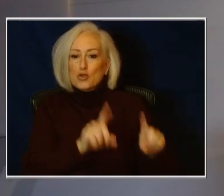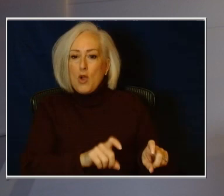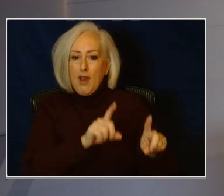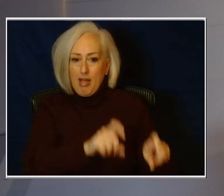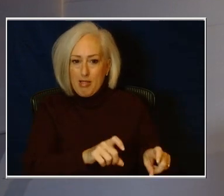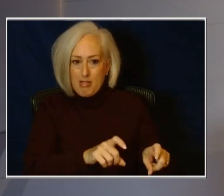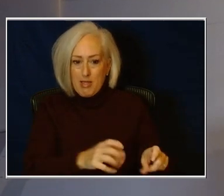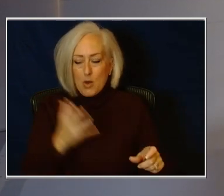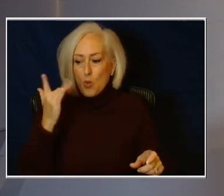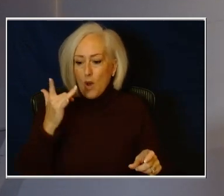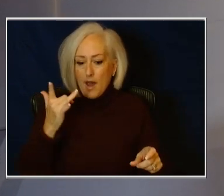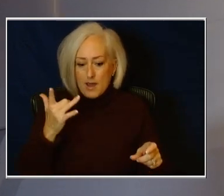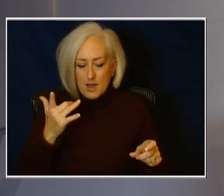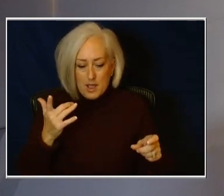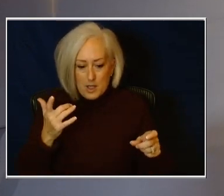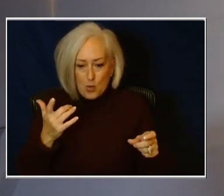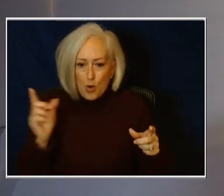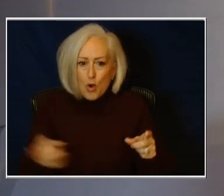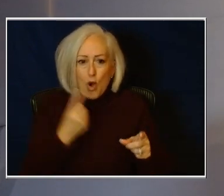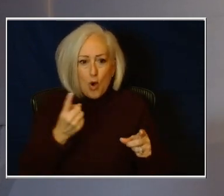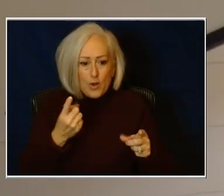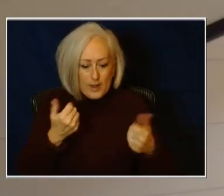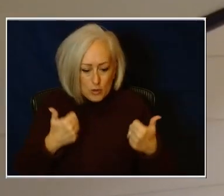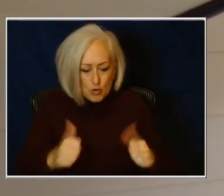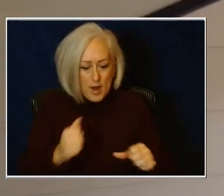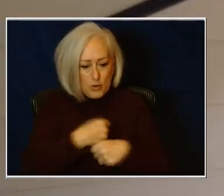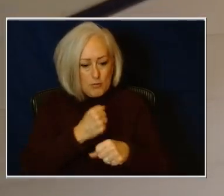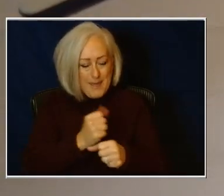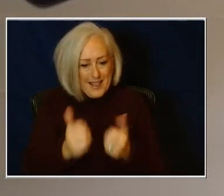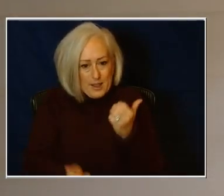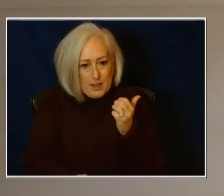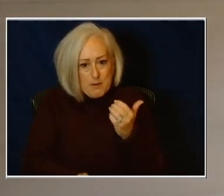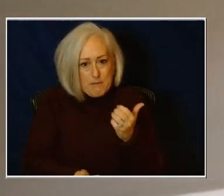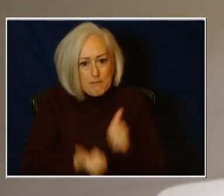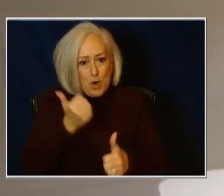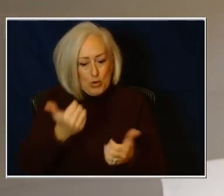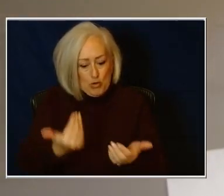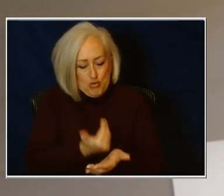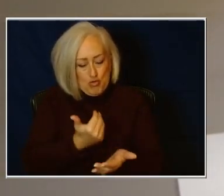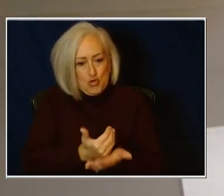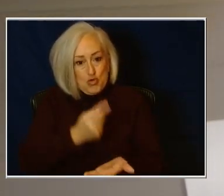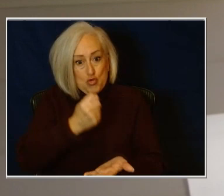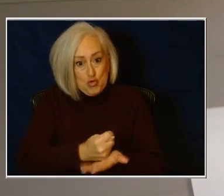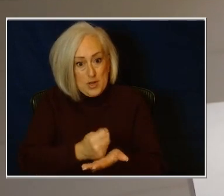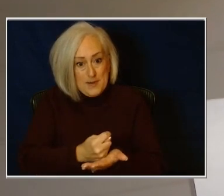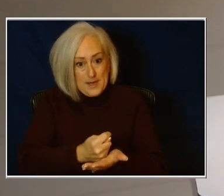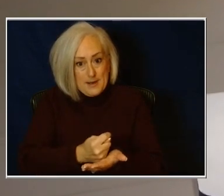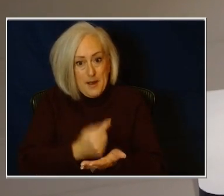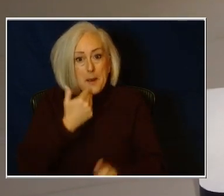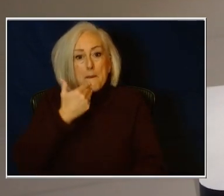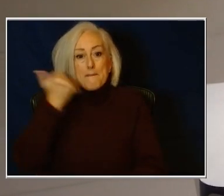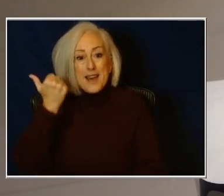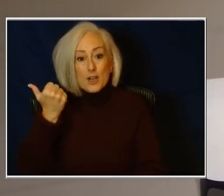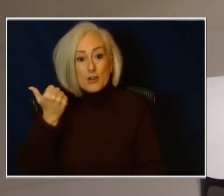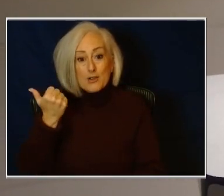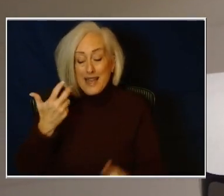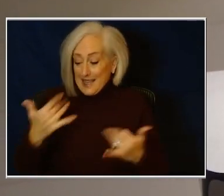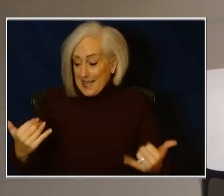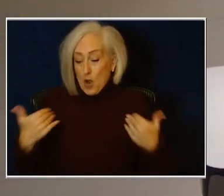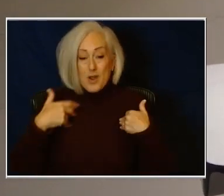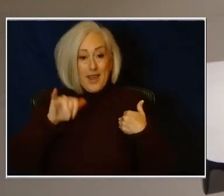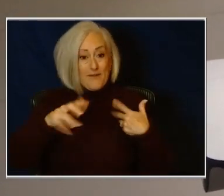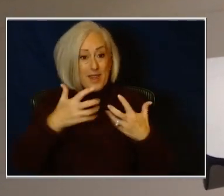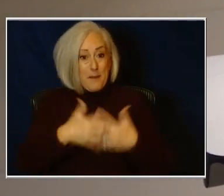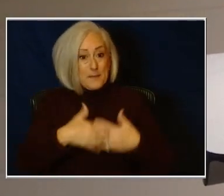to be even better. And so actually, now that we have a proton facility in this region, the first one in this region, we're able to